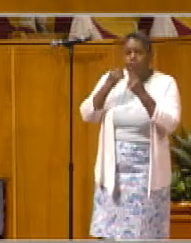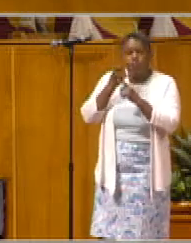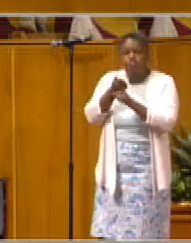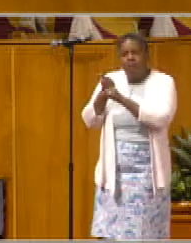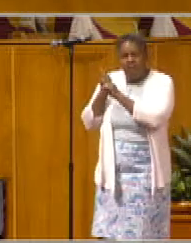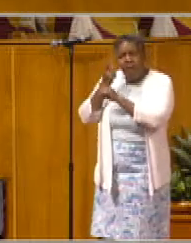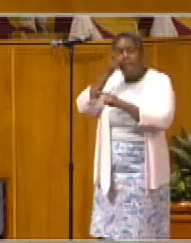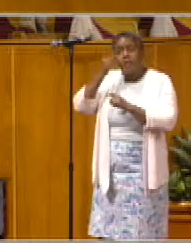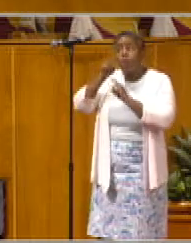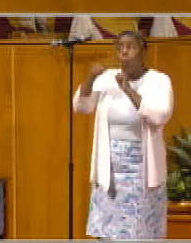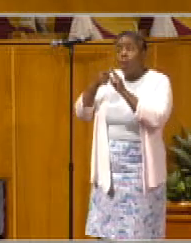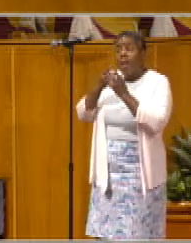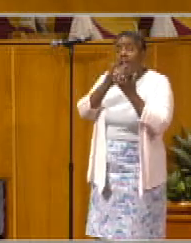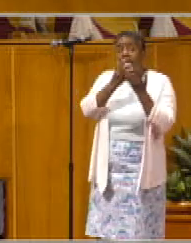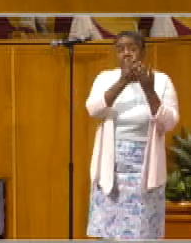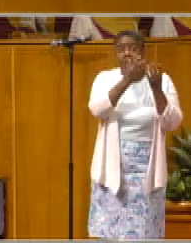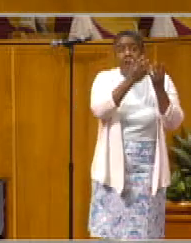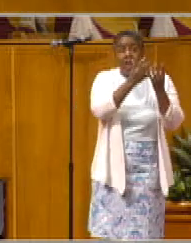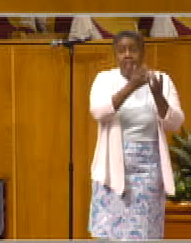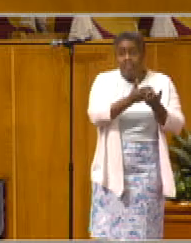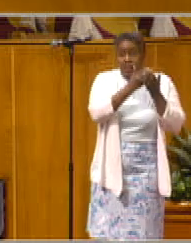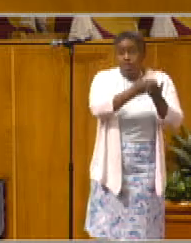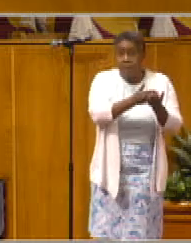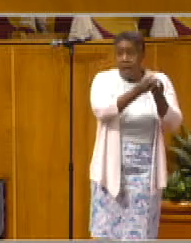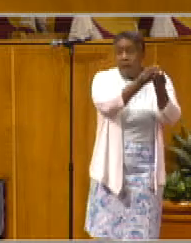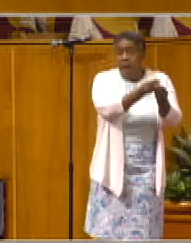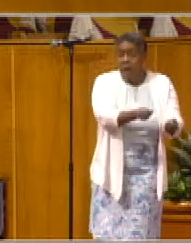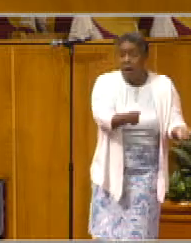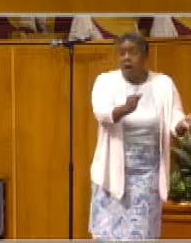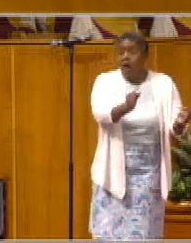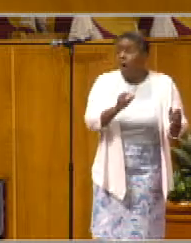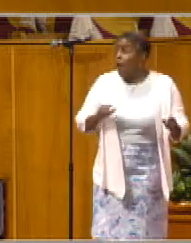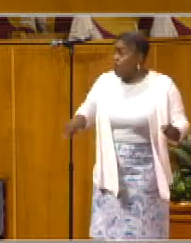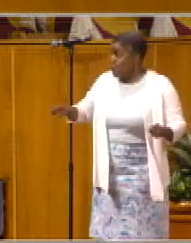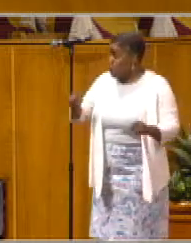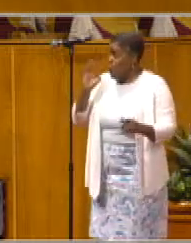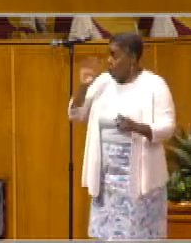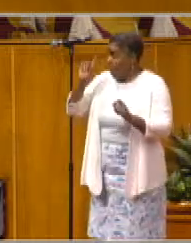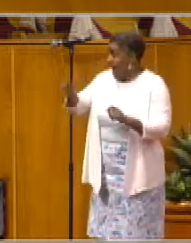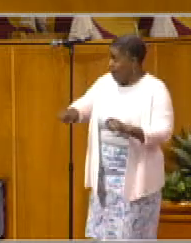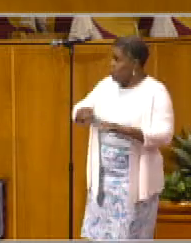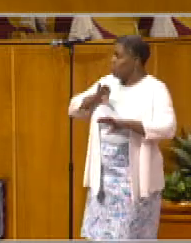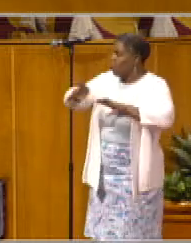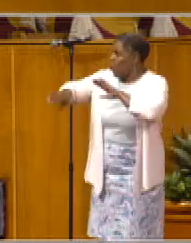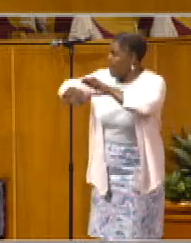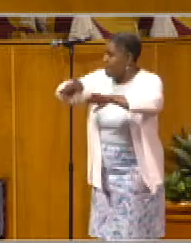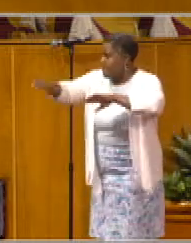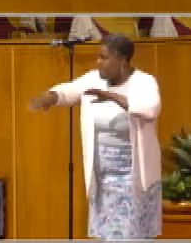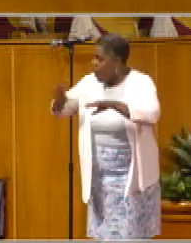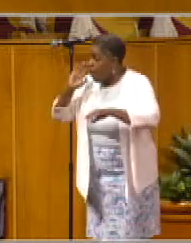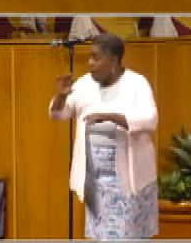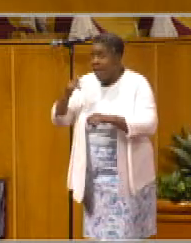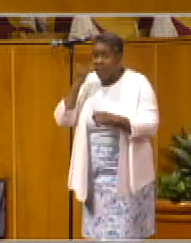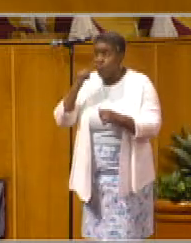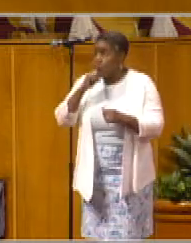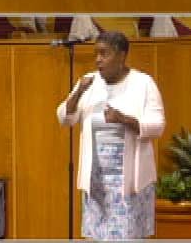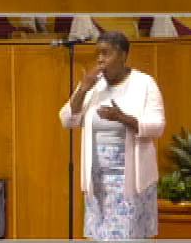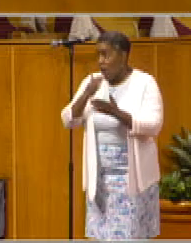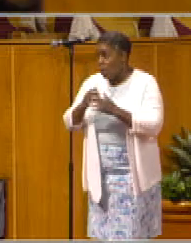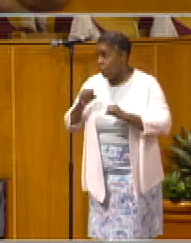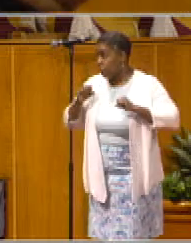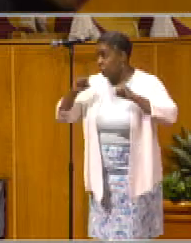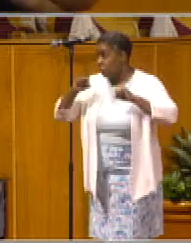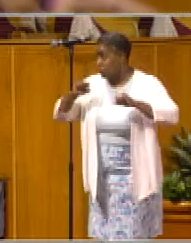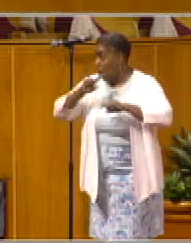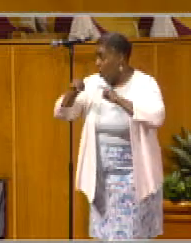because when the ship falls apart, y'all going to have to swim. And if you're not in shape when the